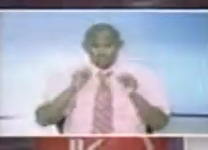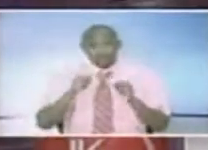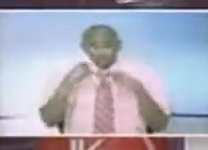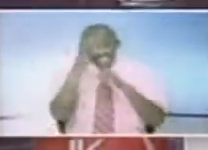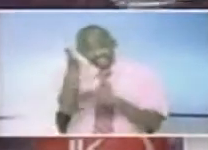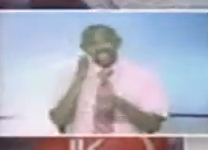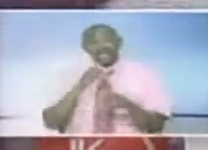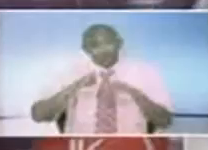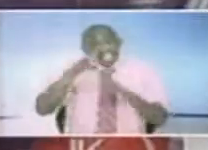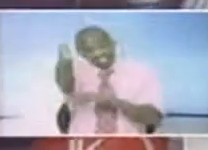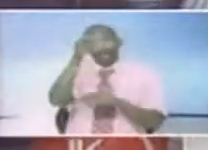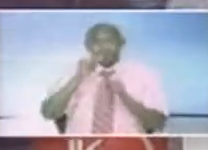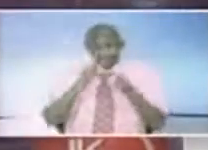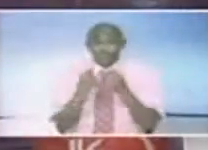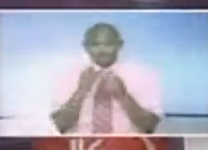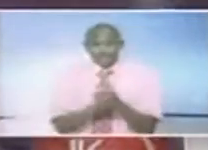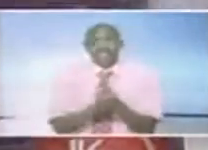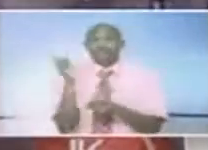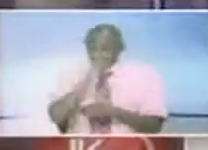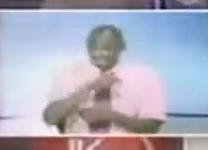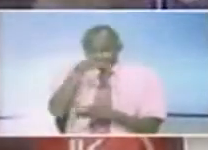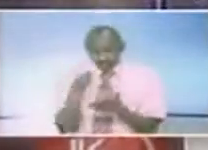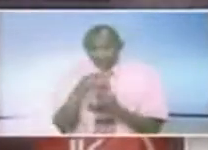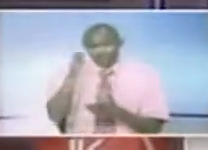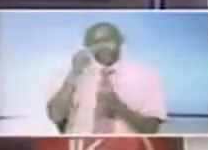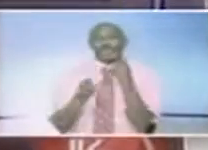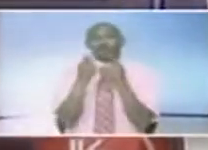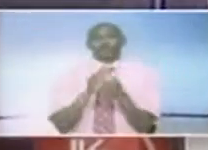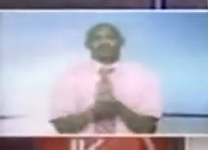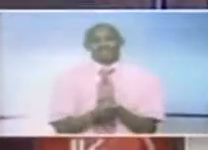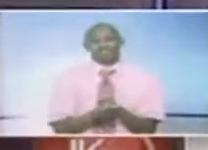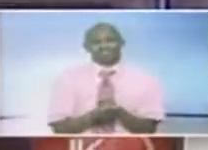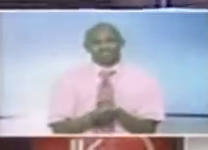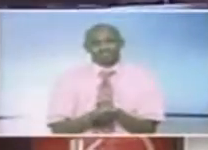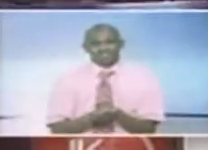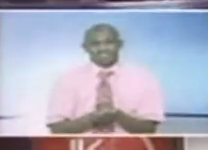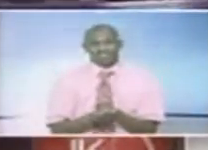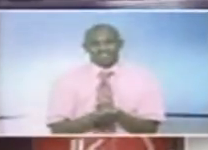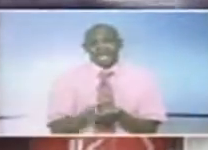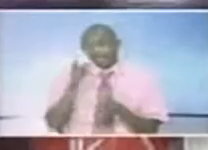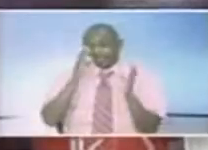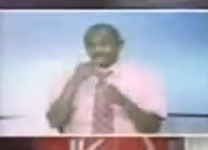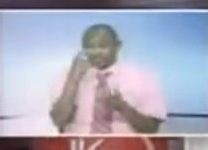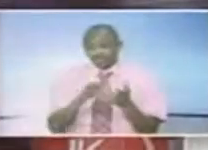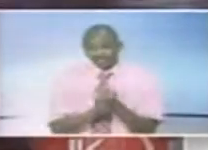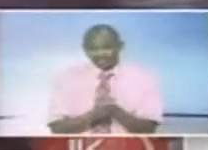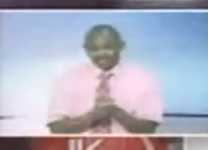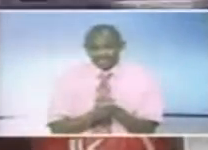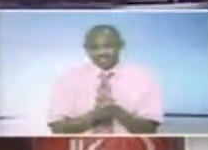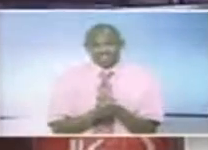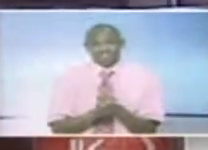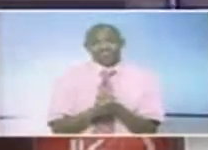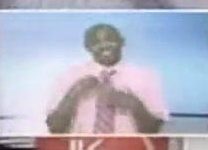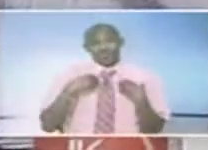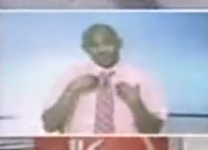it? I can cook. Finish meeting, man. Yeah. Finish what you're doing. My brother, that's just incredible. Yeah. Gene McCarthy says, mob talent